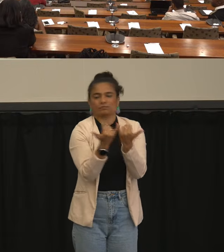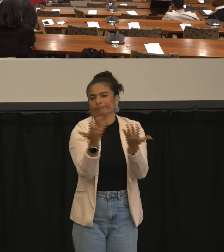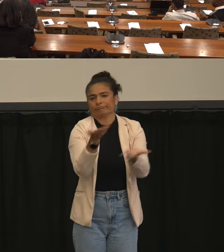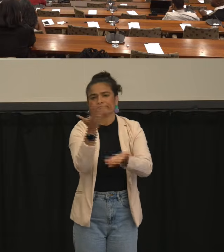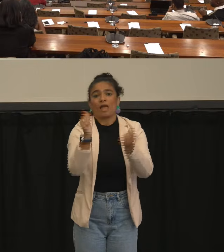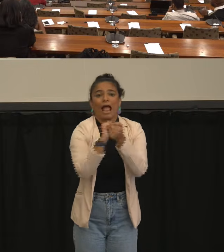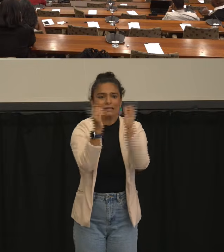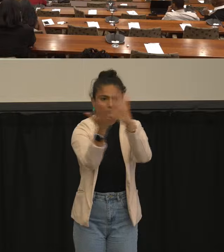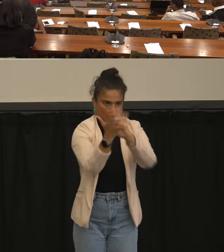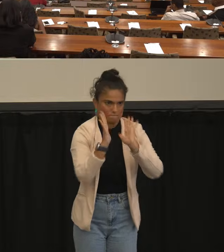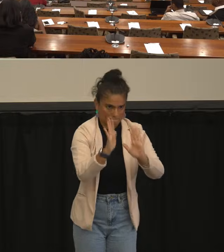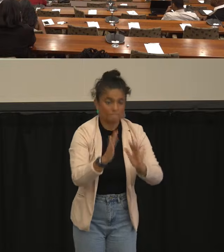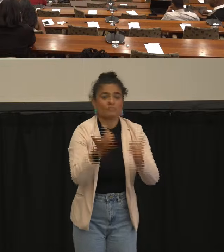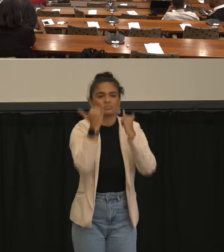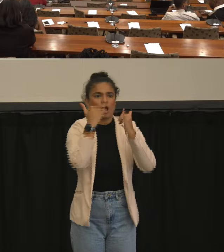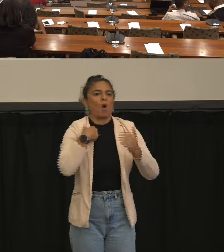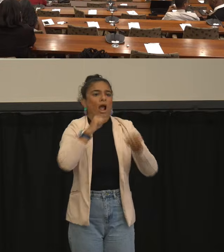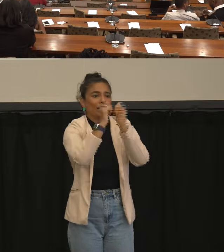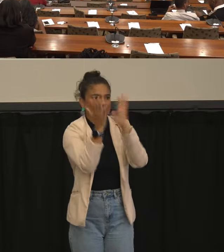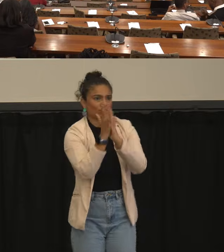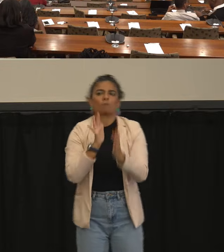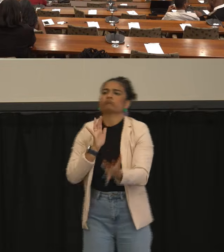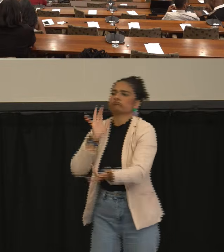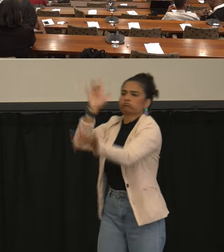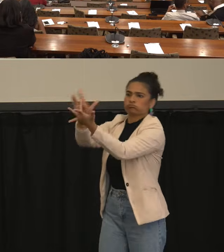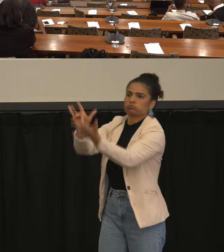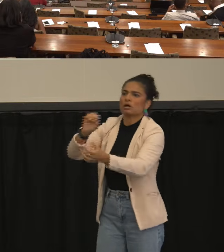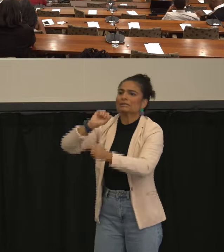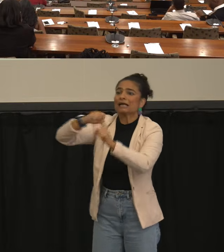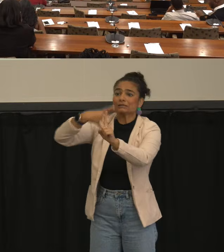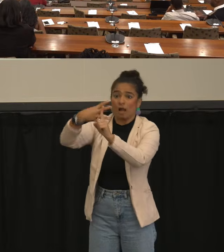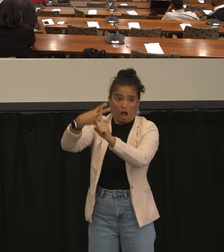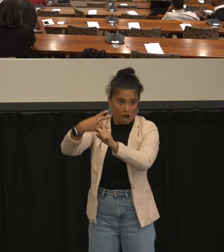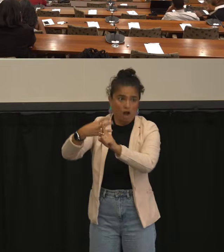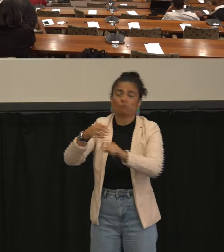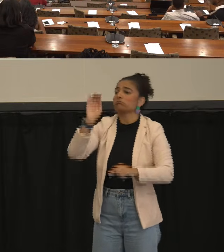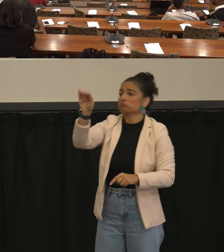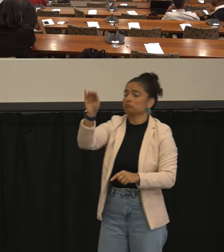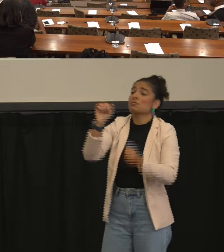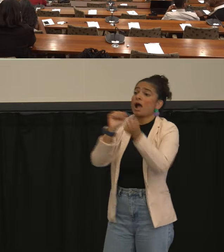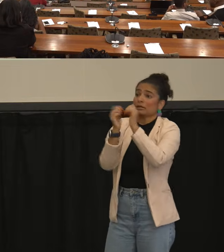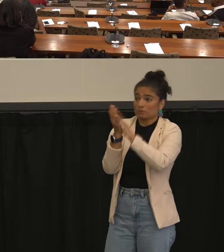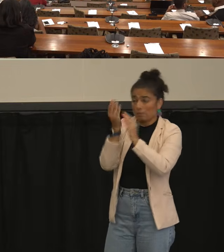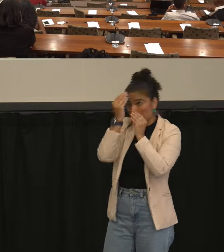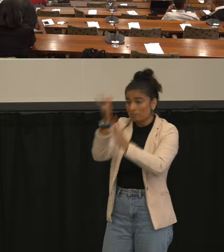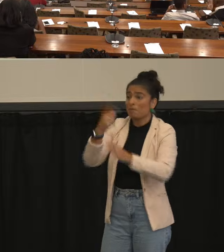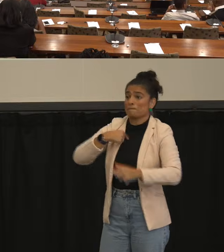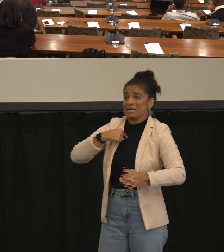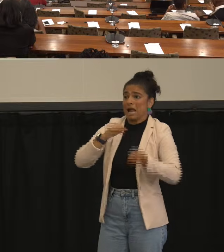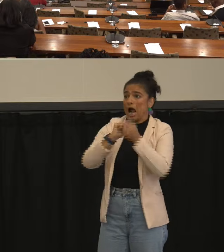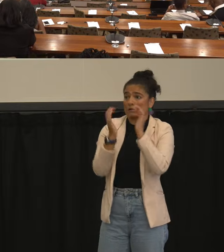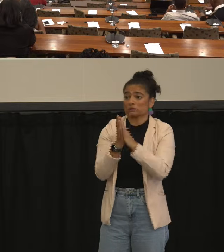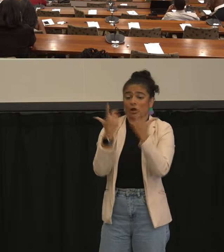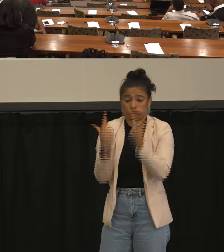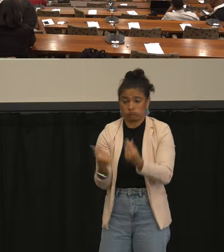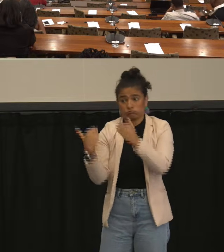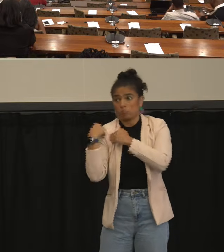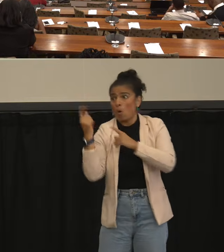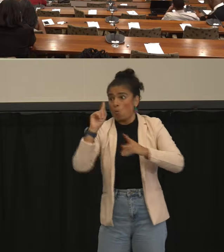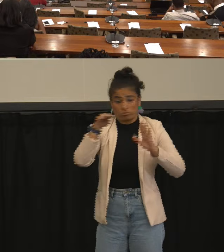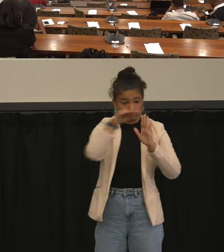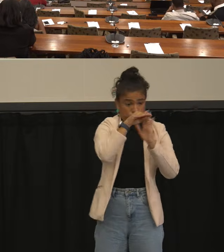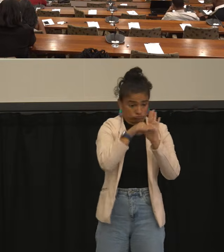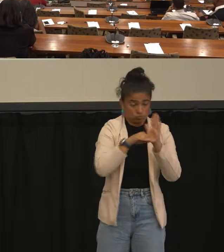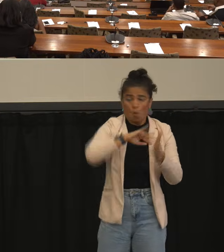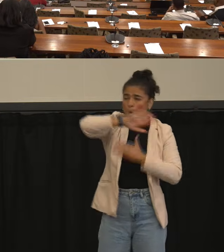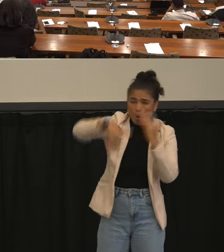If we look at, let's say HandLab. Let's say HandLab is a company. We contact SADiLaR and we say,